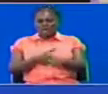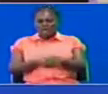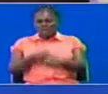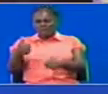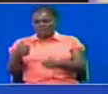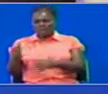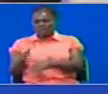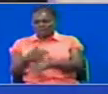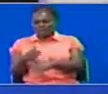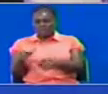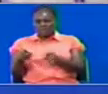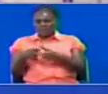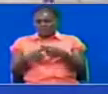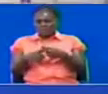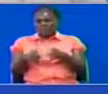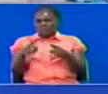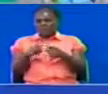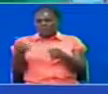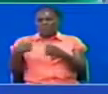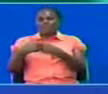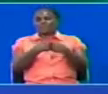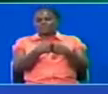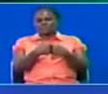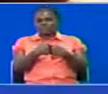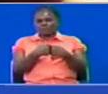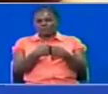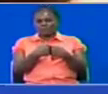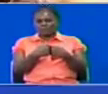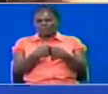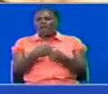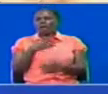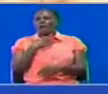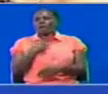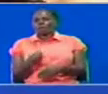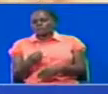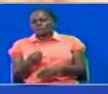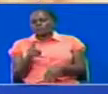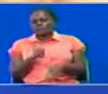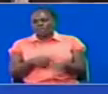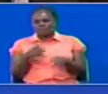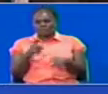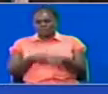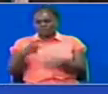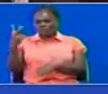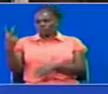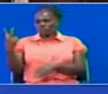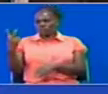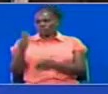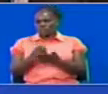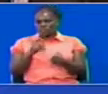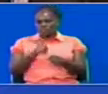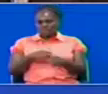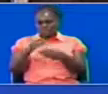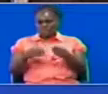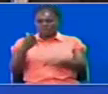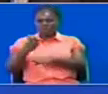industry. However, challenges are inevitable. Here are his. I wish timing equal time times two. Sa zingine una make equipment ina